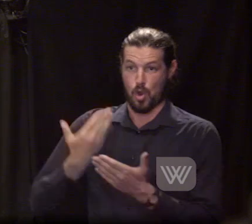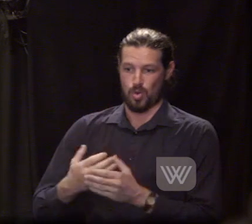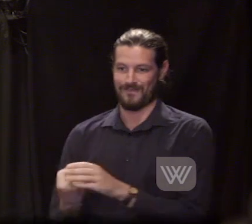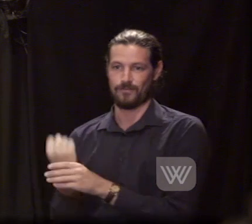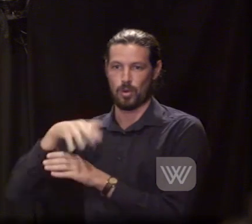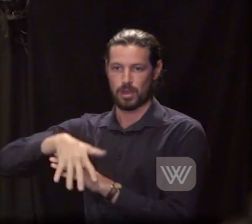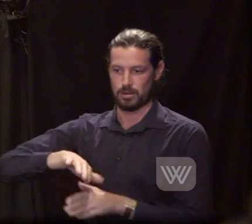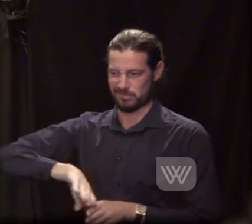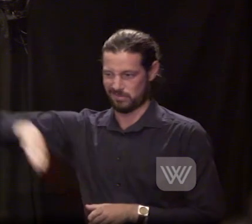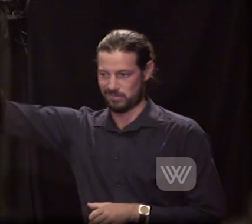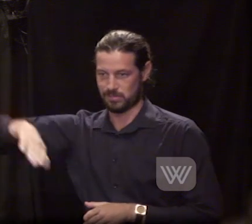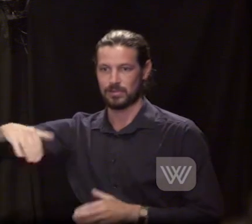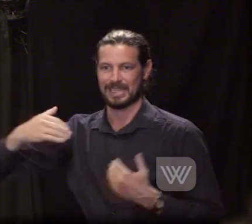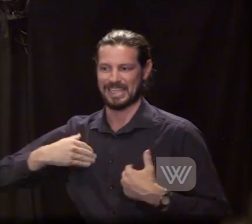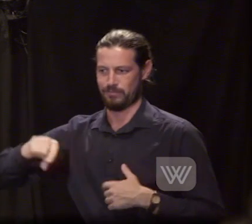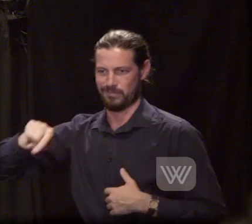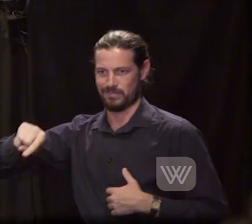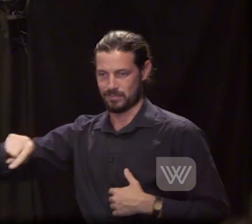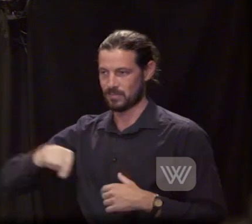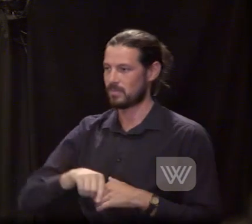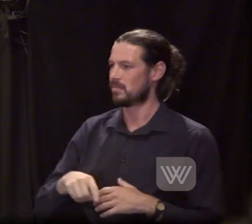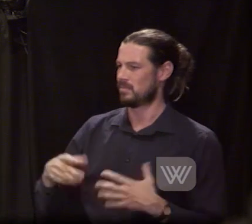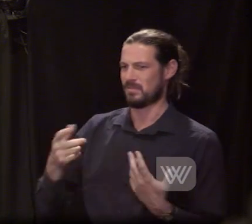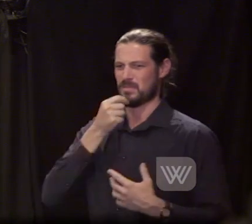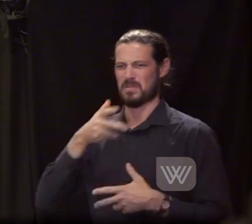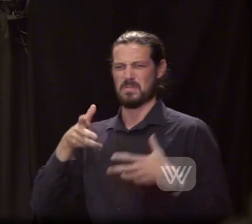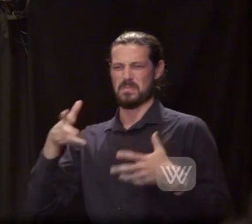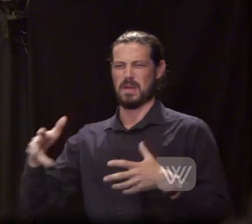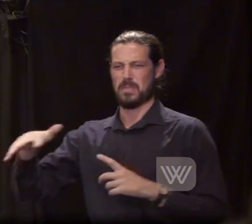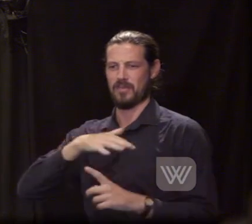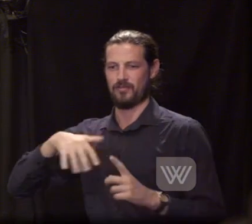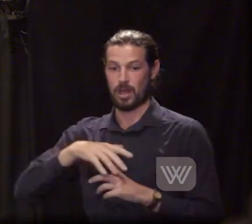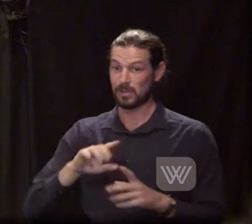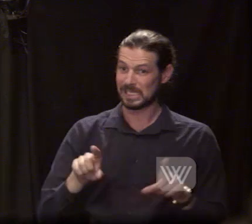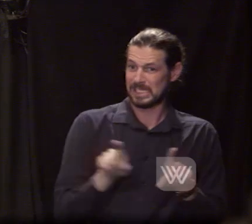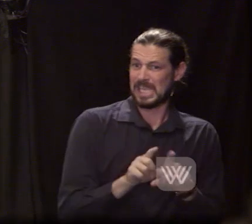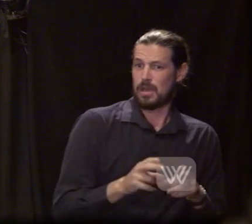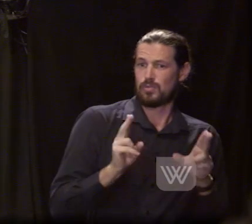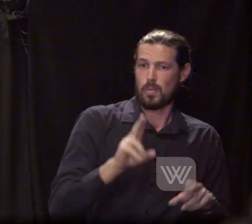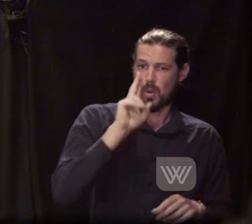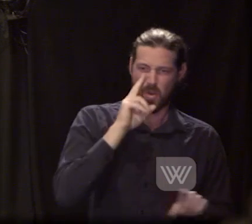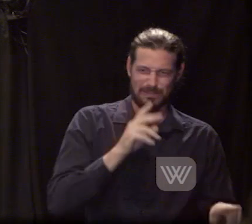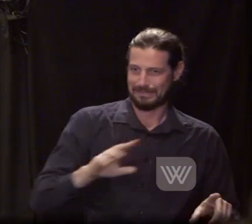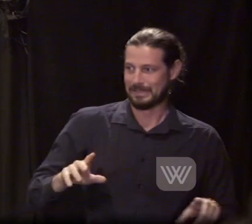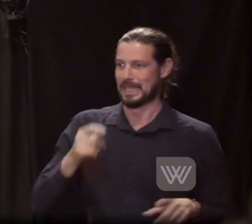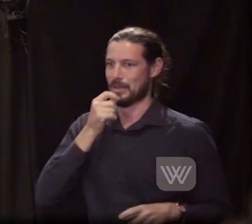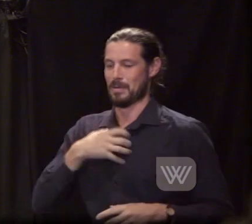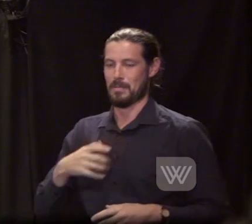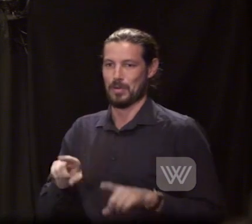volcano. An environment very far from the lush Hawaiian landscape, more hellish.